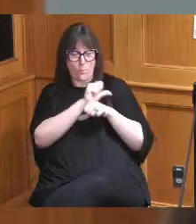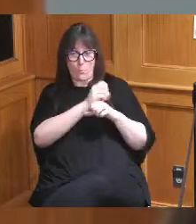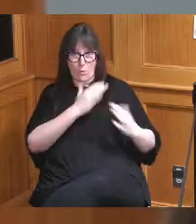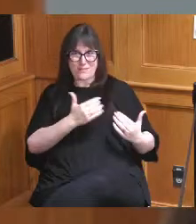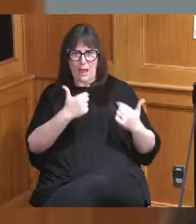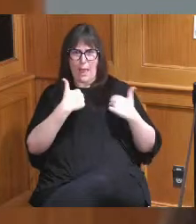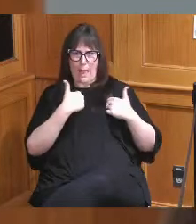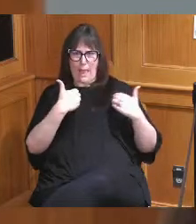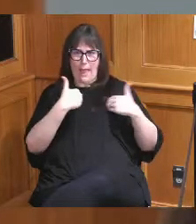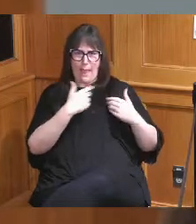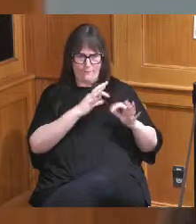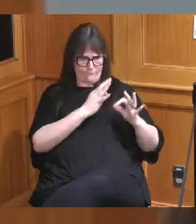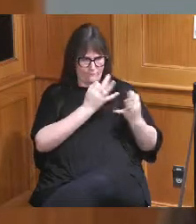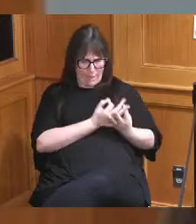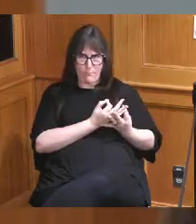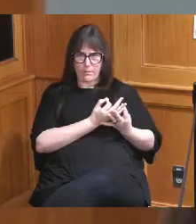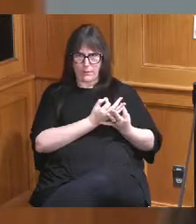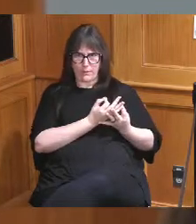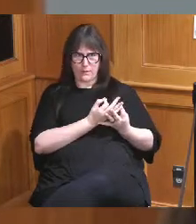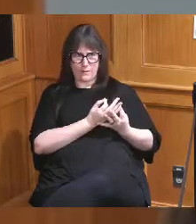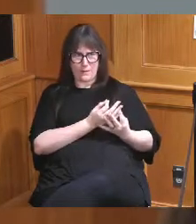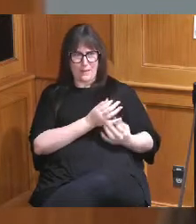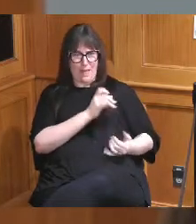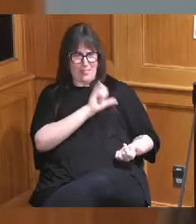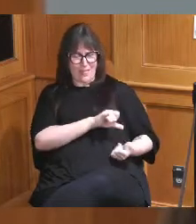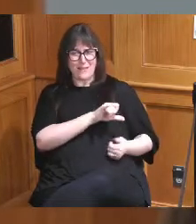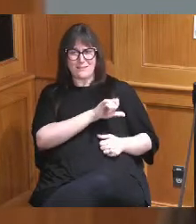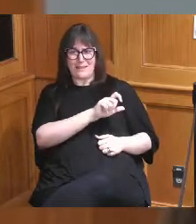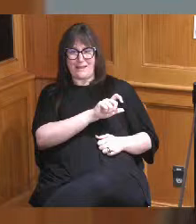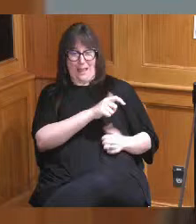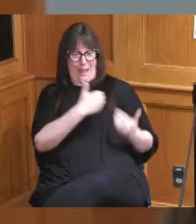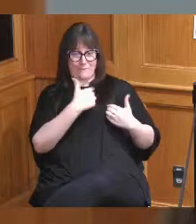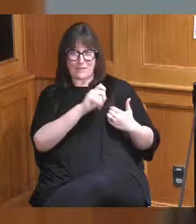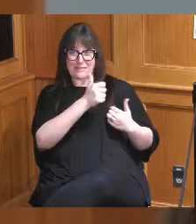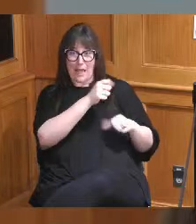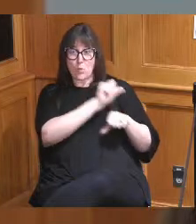10 employees, that's 10 families I'm responsible for.